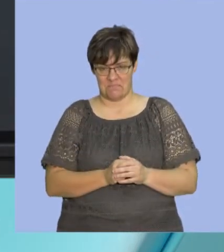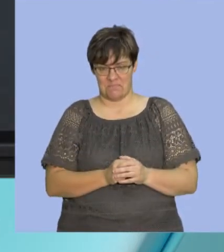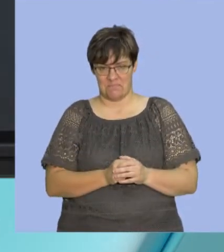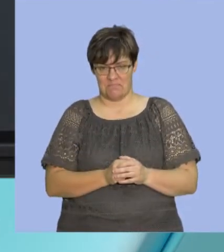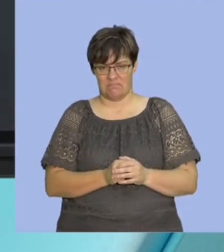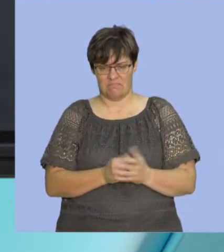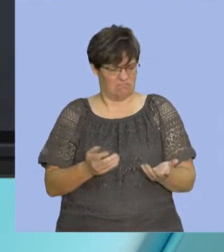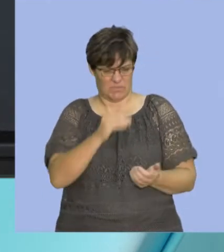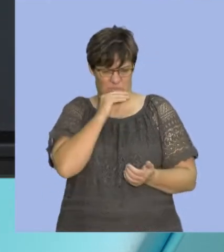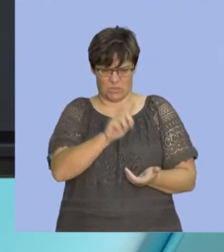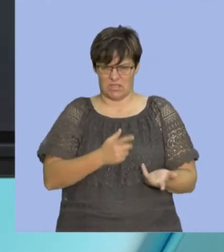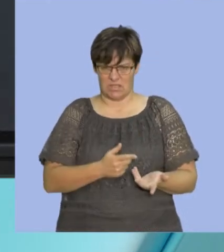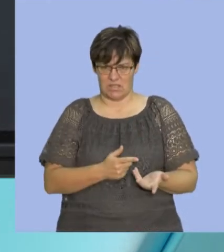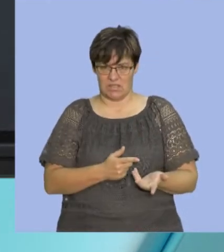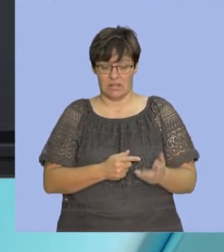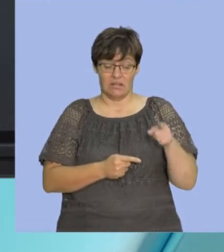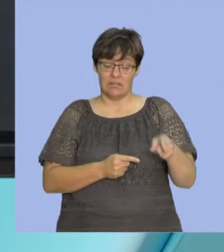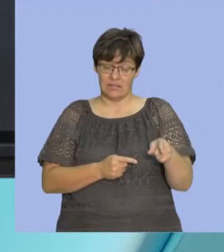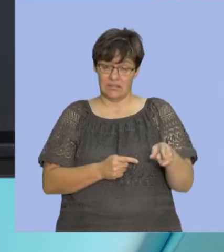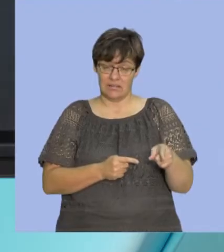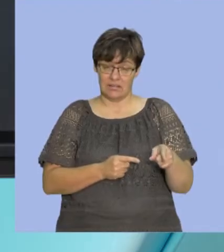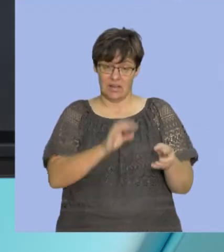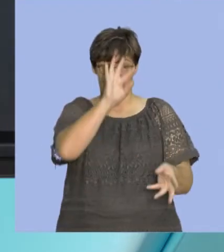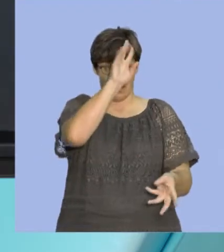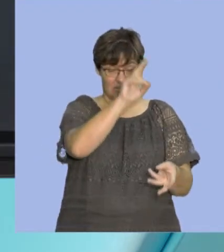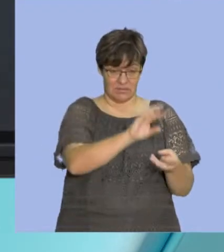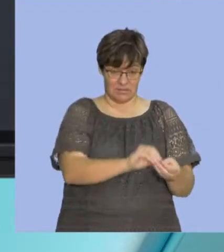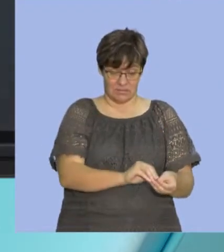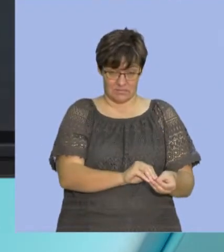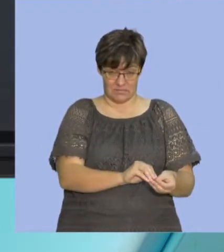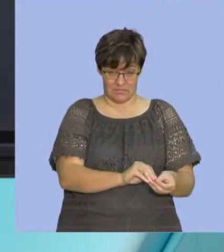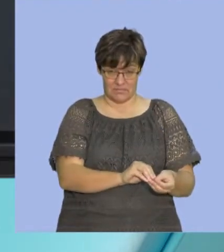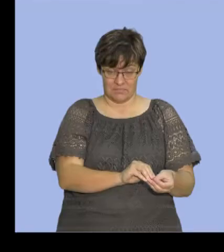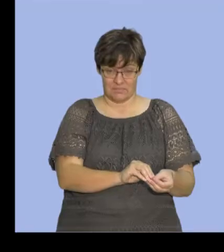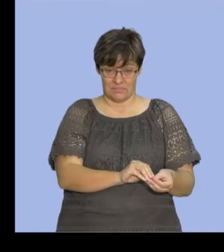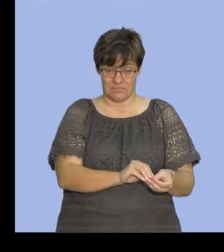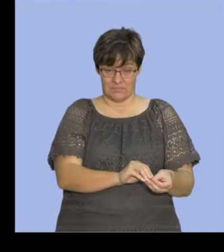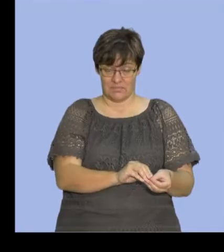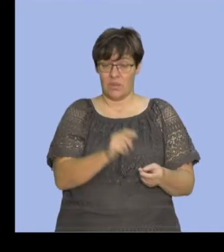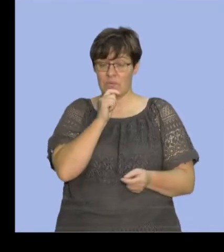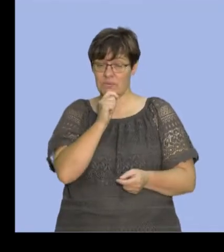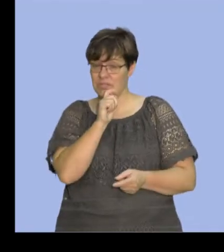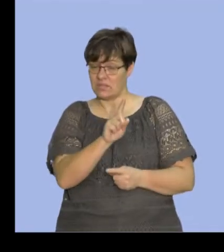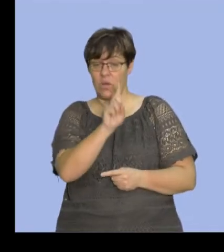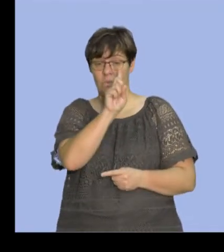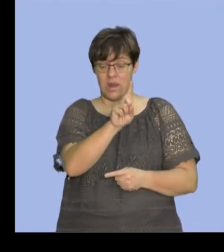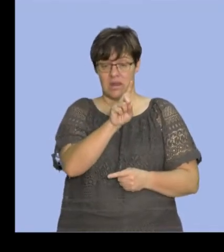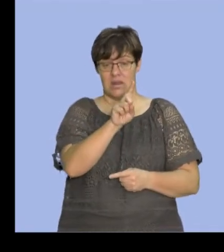That means the total in your creditors control account, the example that we used here was